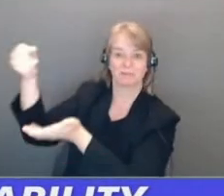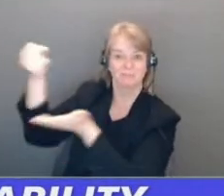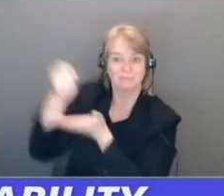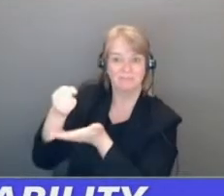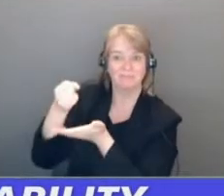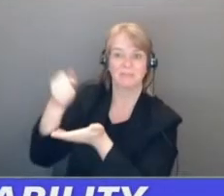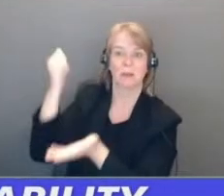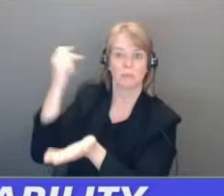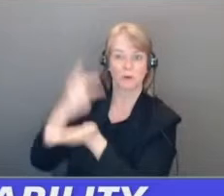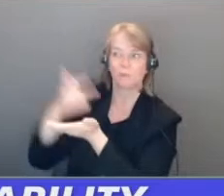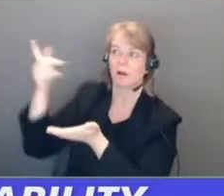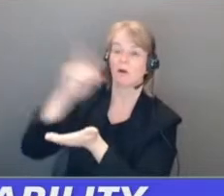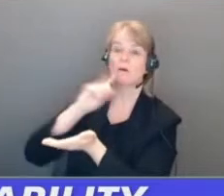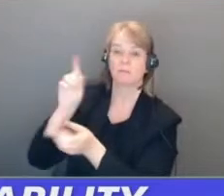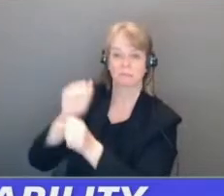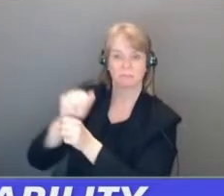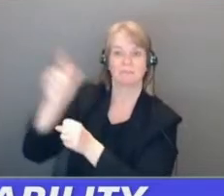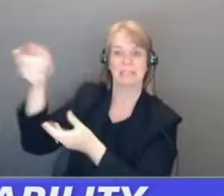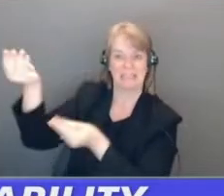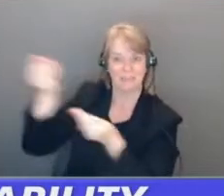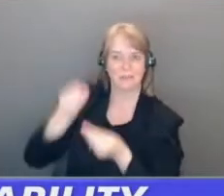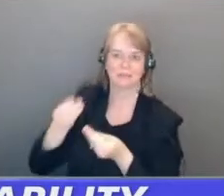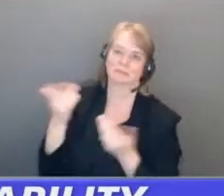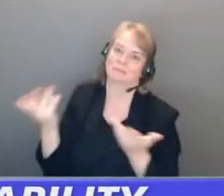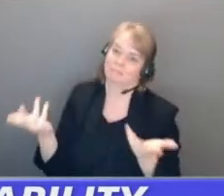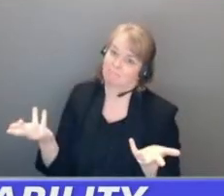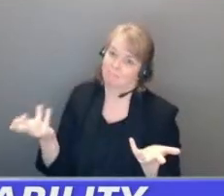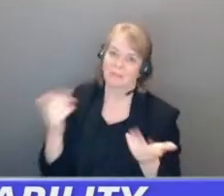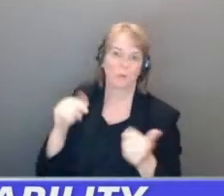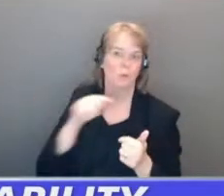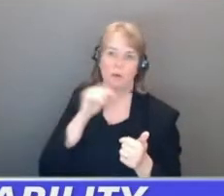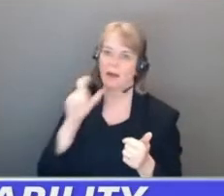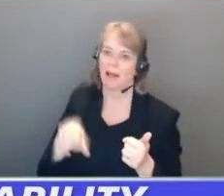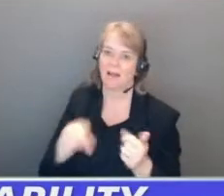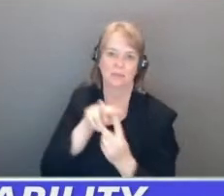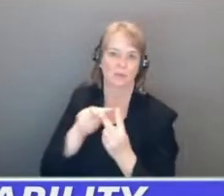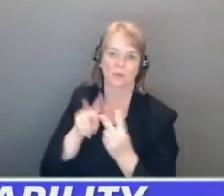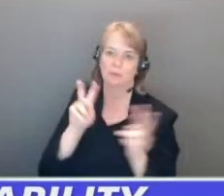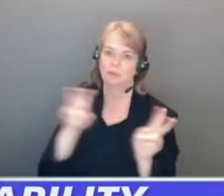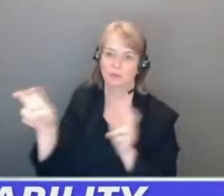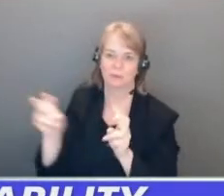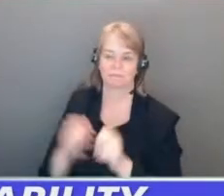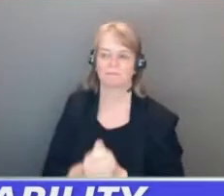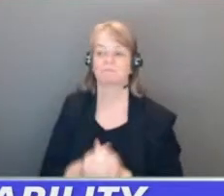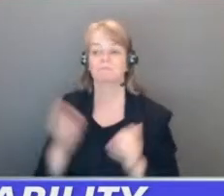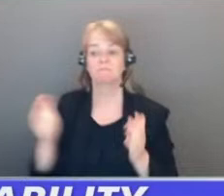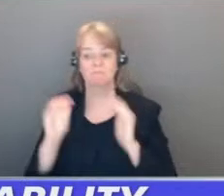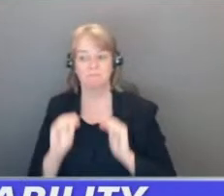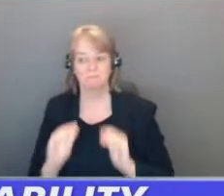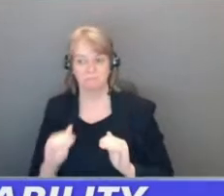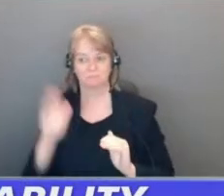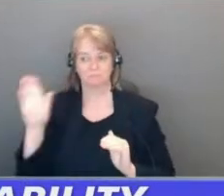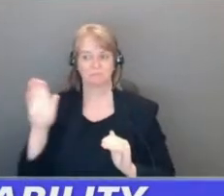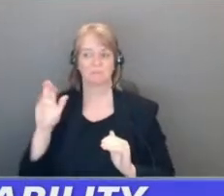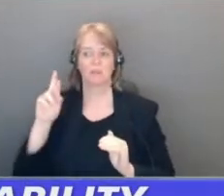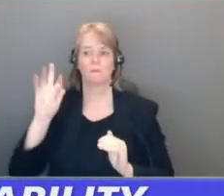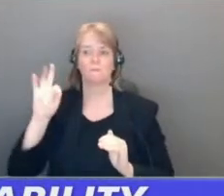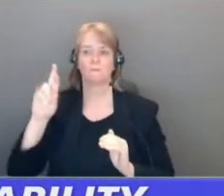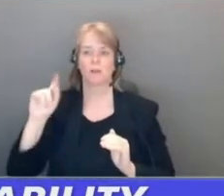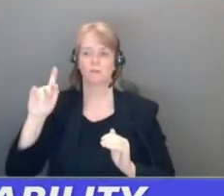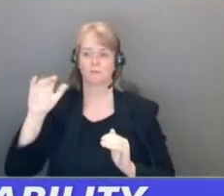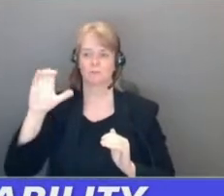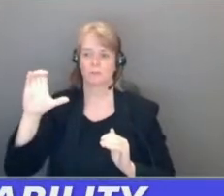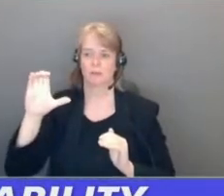Last meeting of this council, could you comment on the last few years, on what you're most